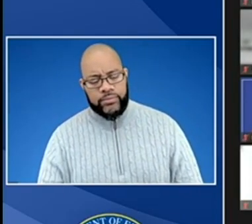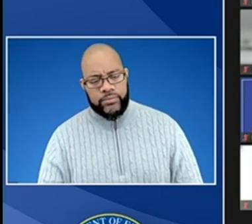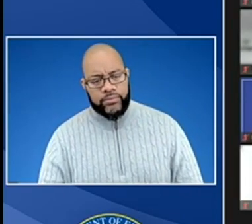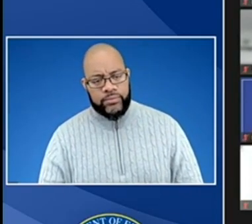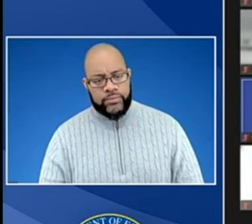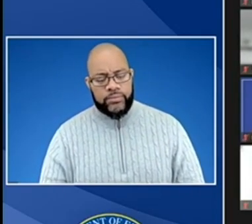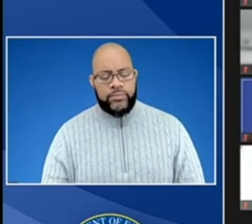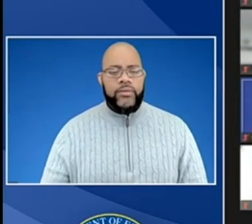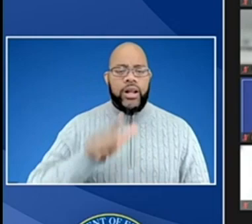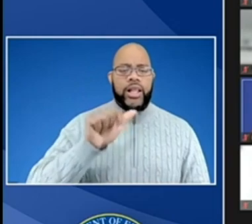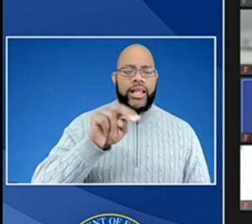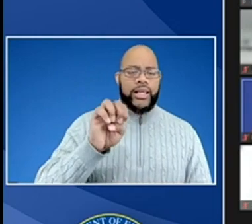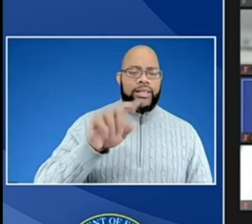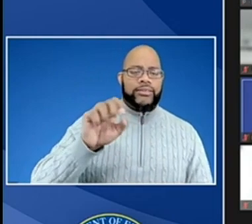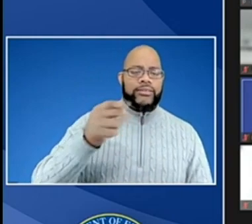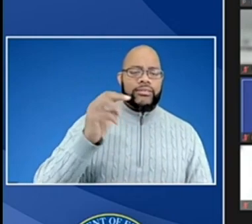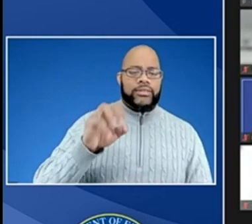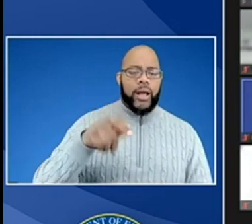Lane Thompson.